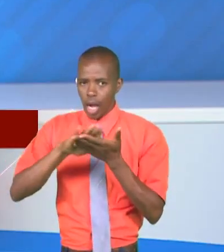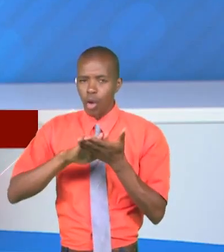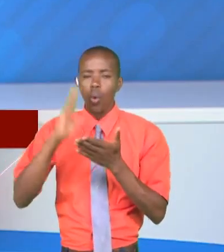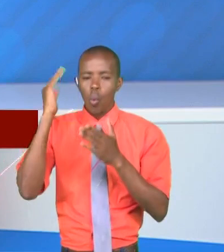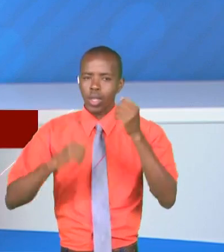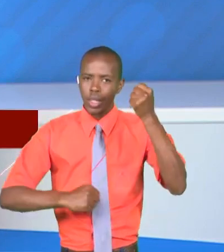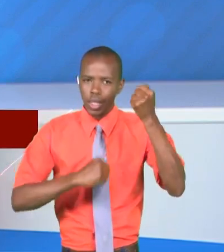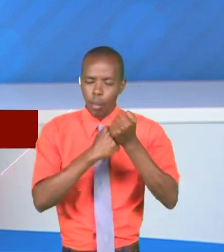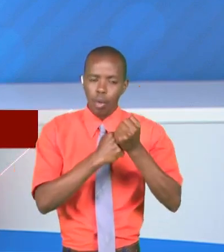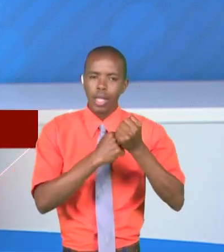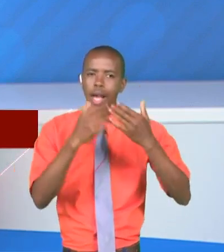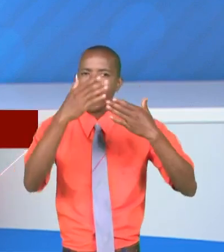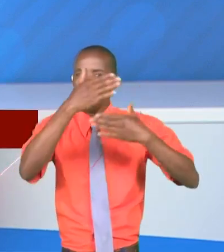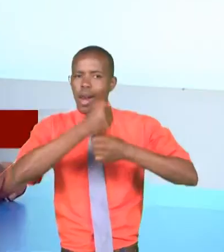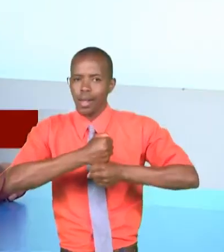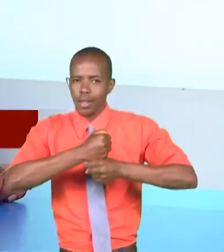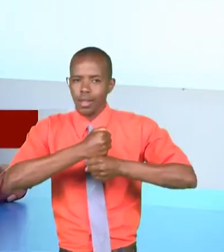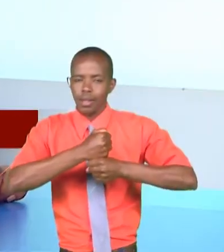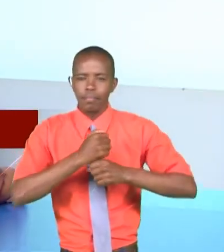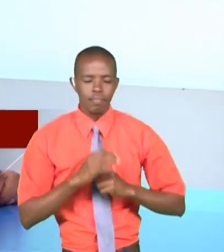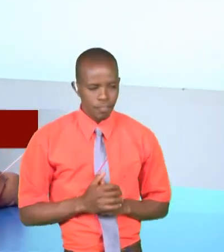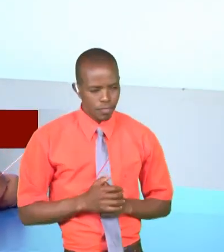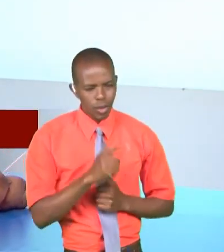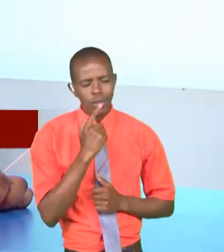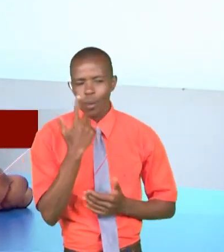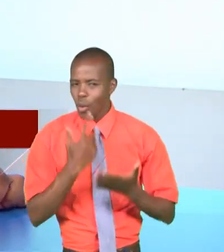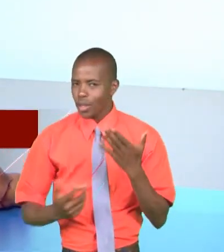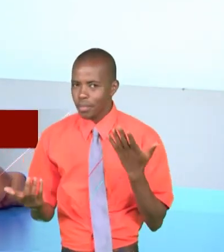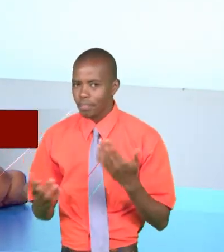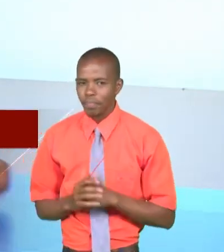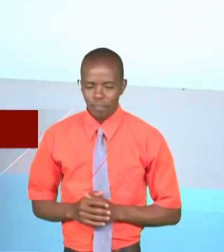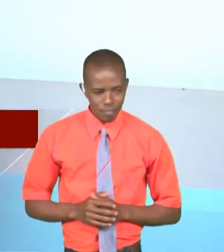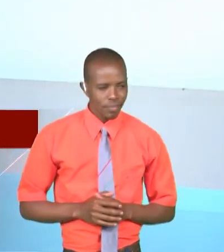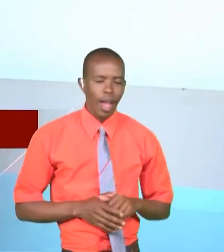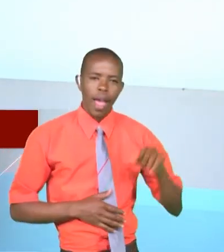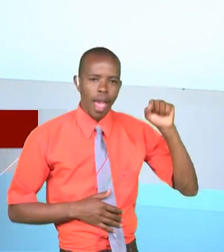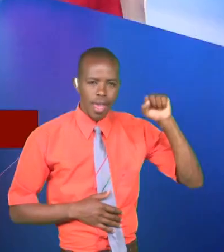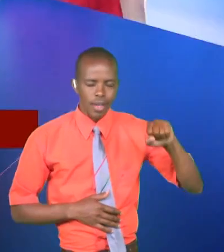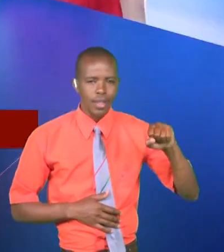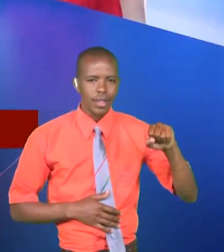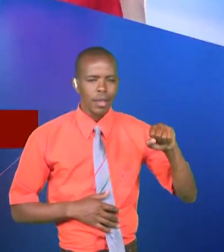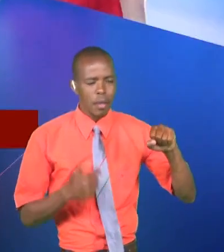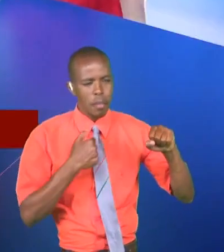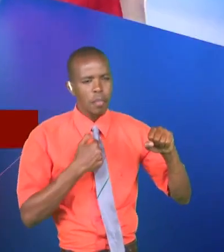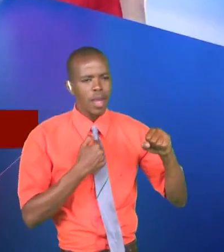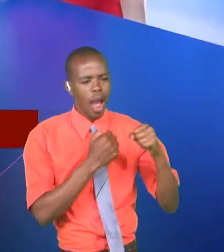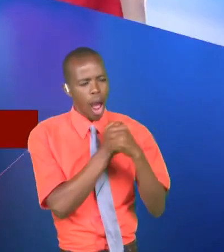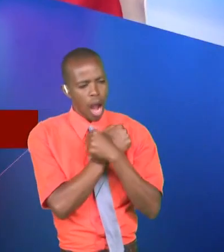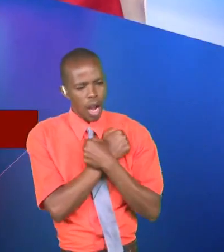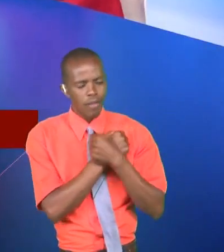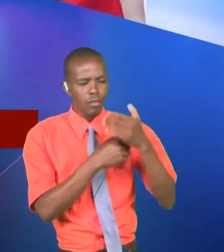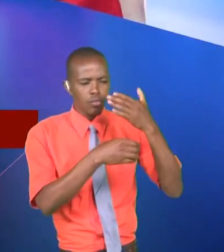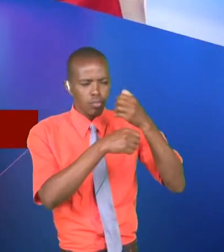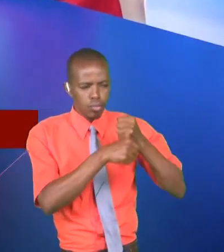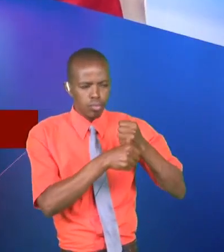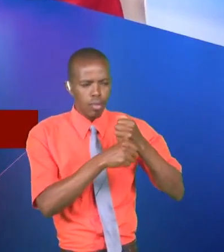this alliance. Richard, you have something to add? Yeah, I really love the optimism that